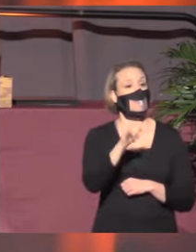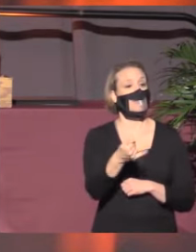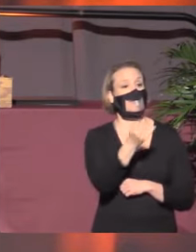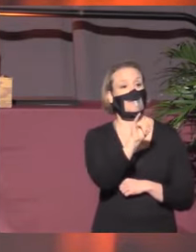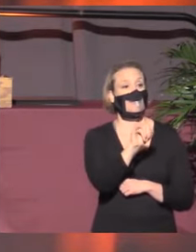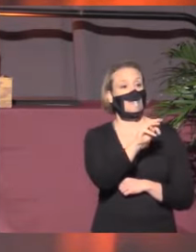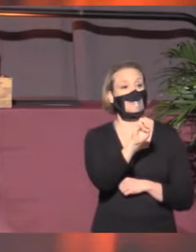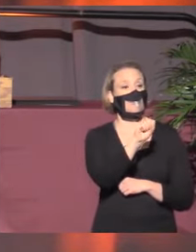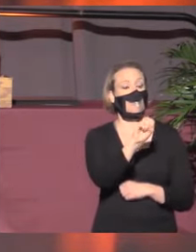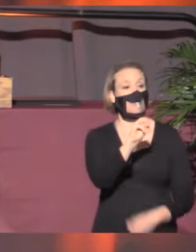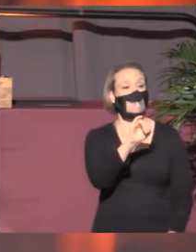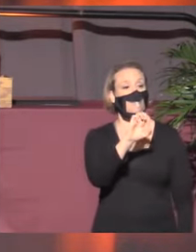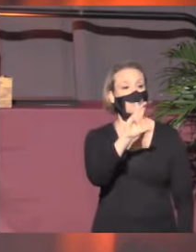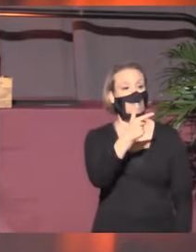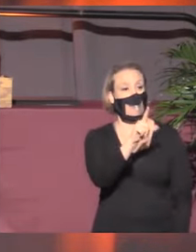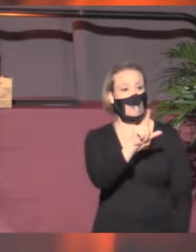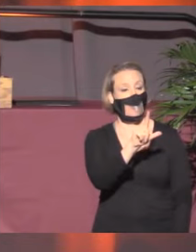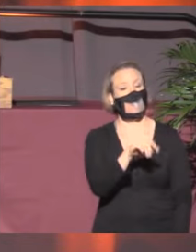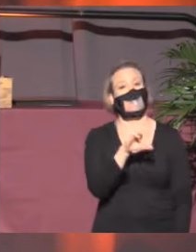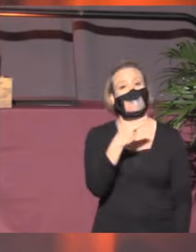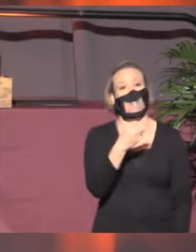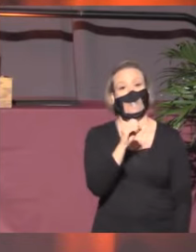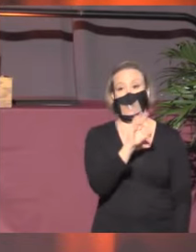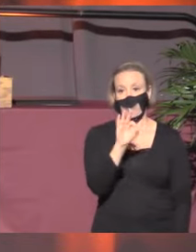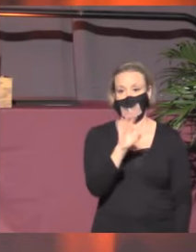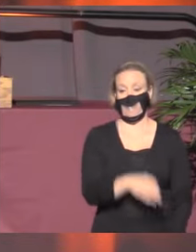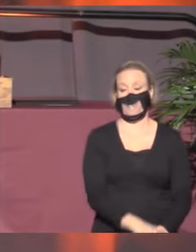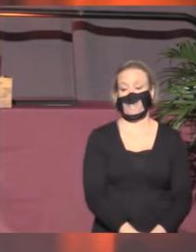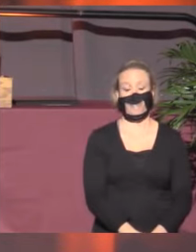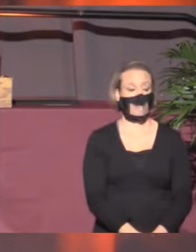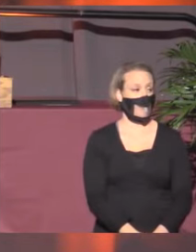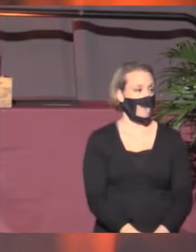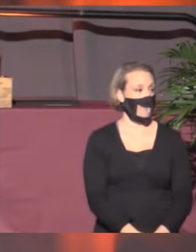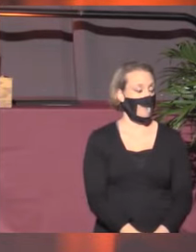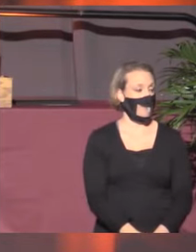Michael Hoth.